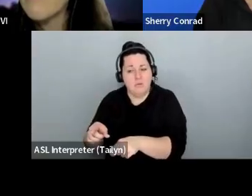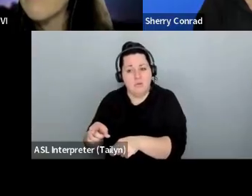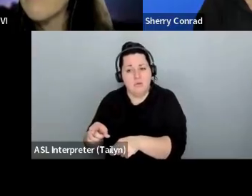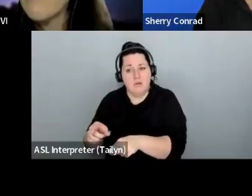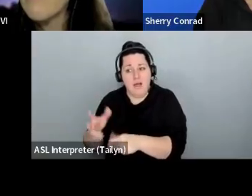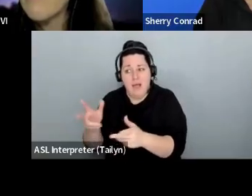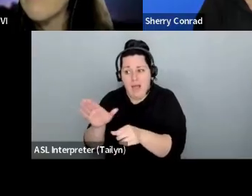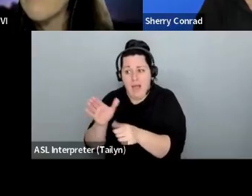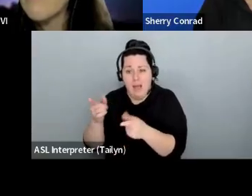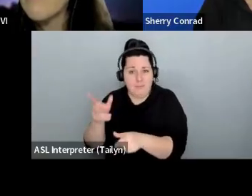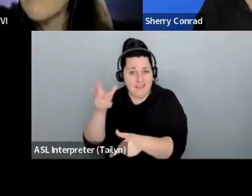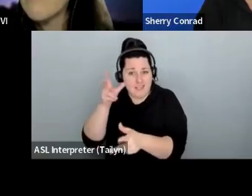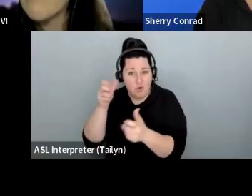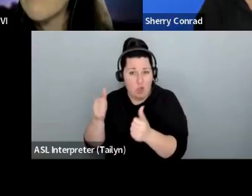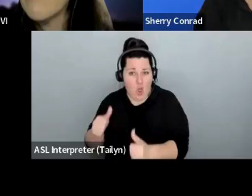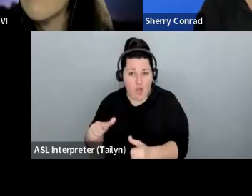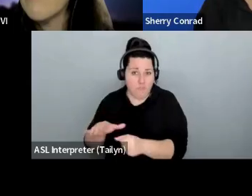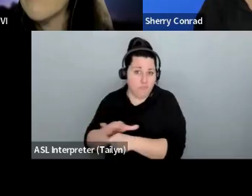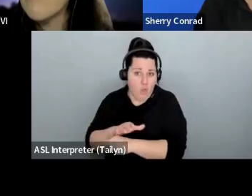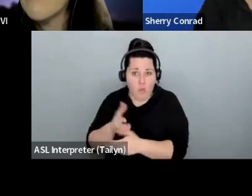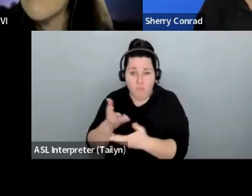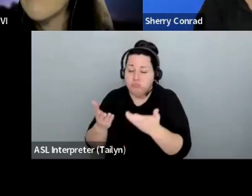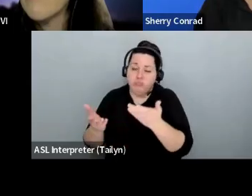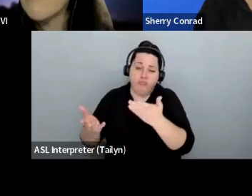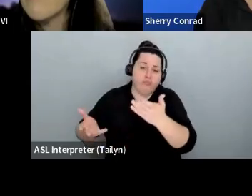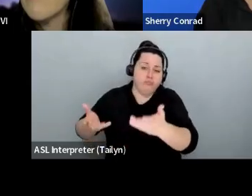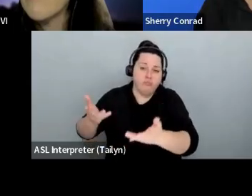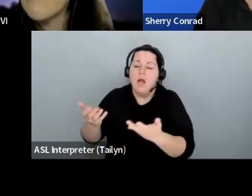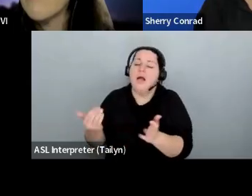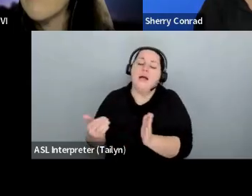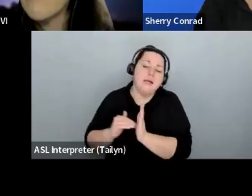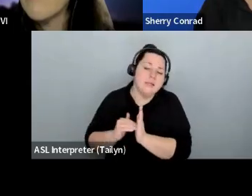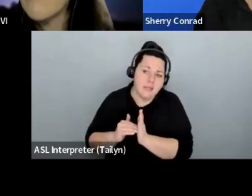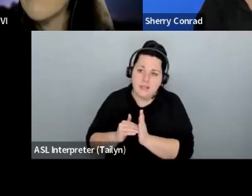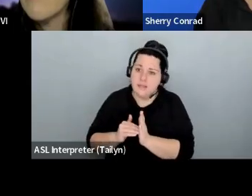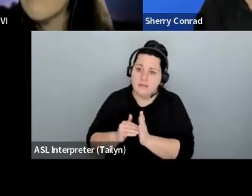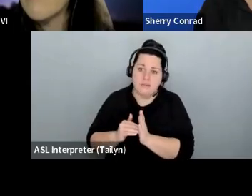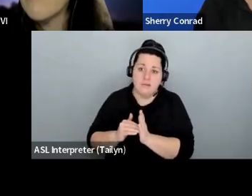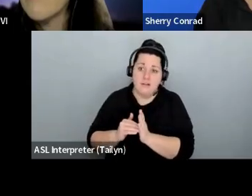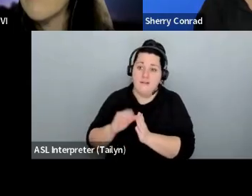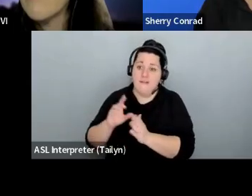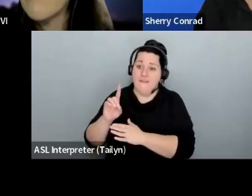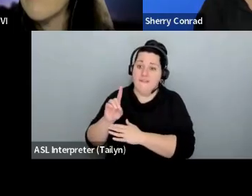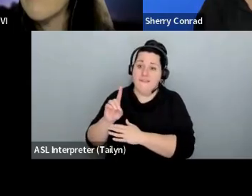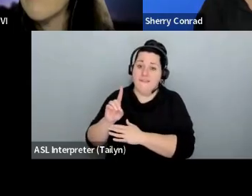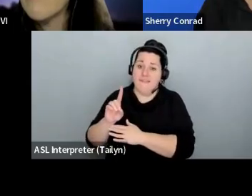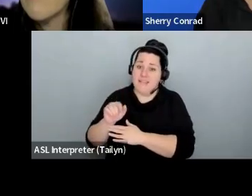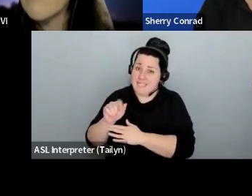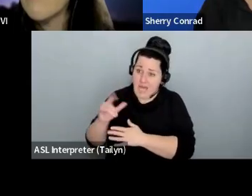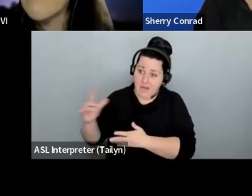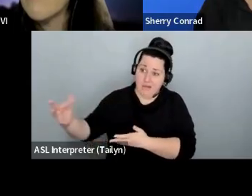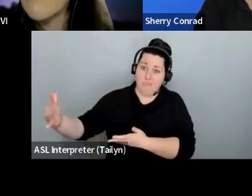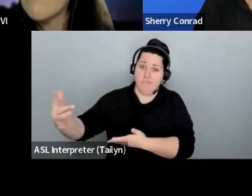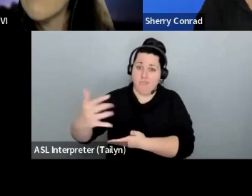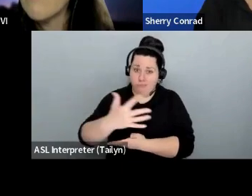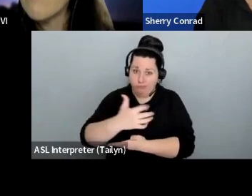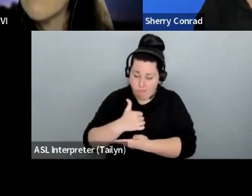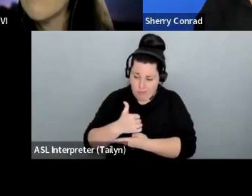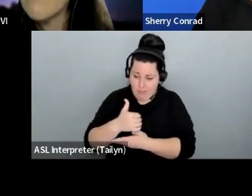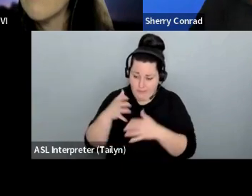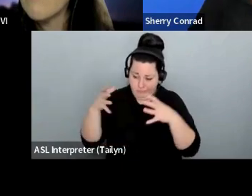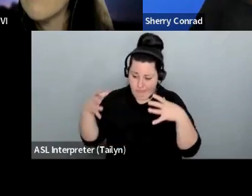completely gone, correct? So again, it's the collective, collect your data.